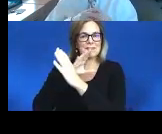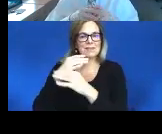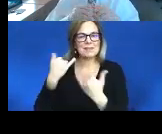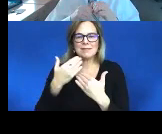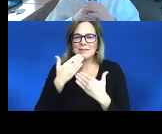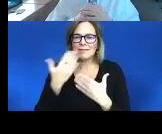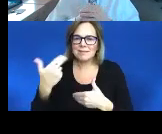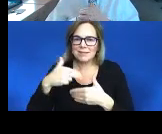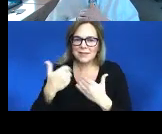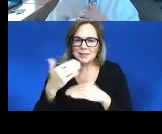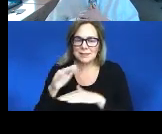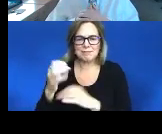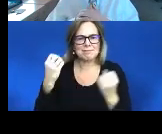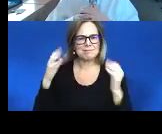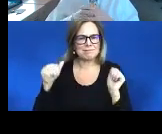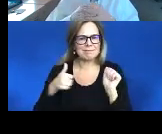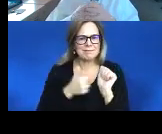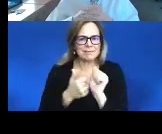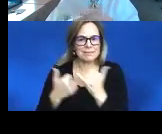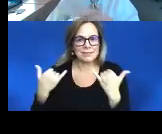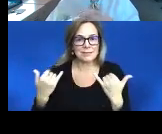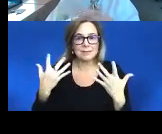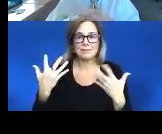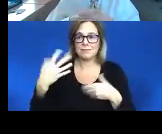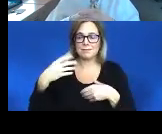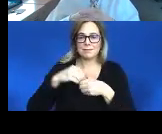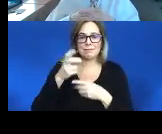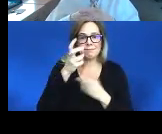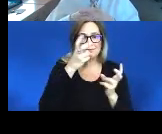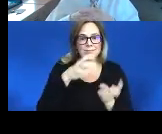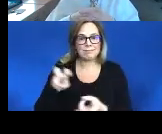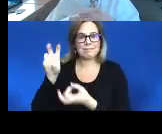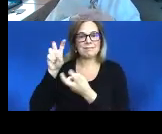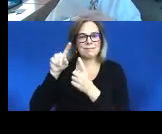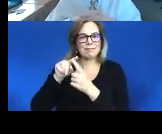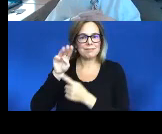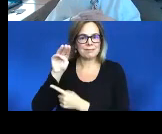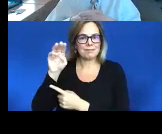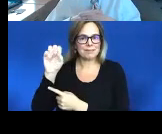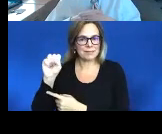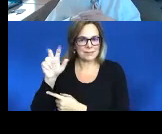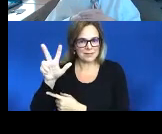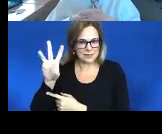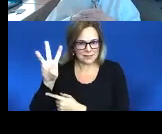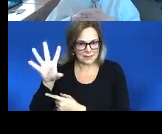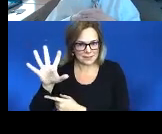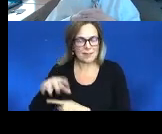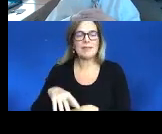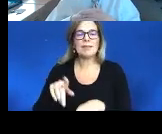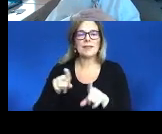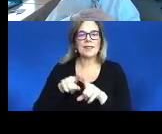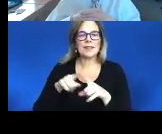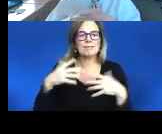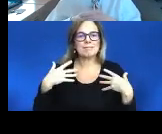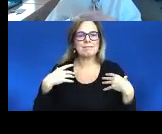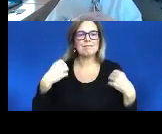updates. These include the transition to Microsoft 365, wellness initiatives in the medical